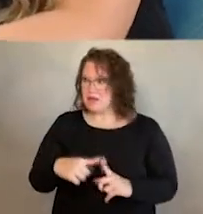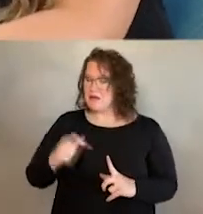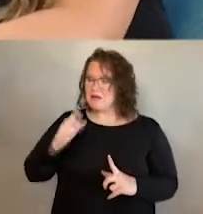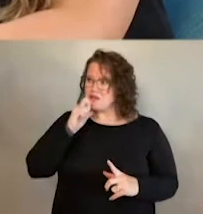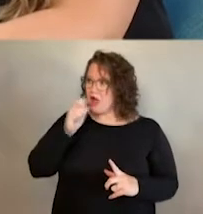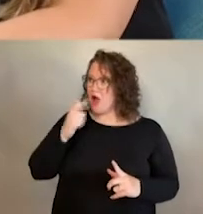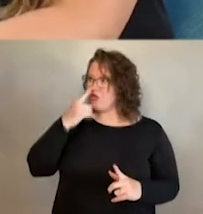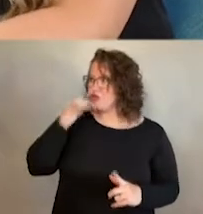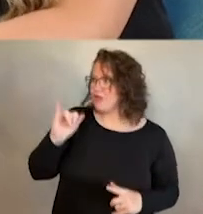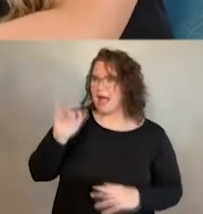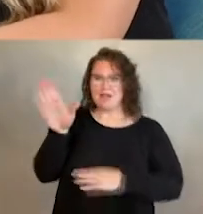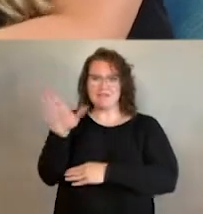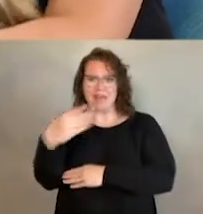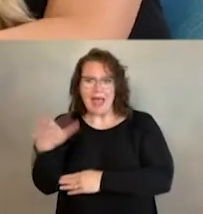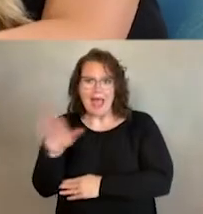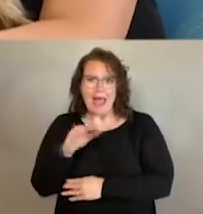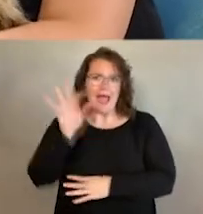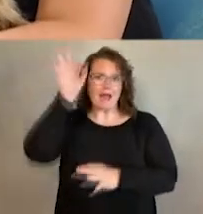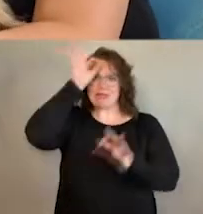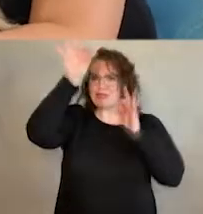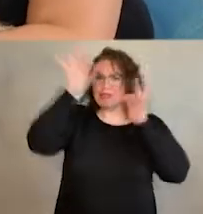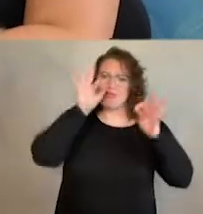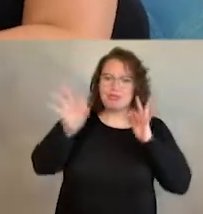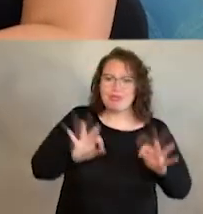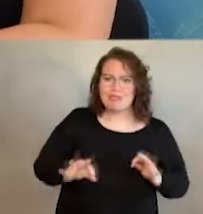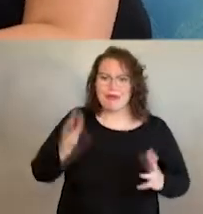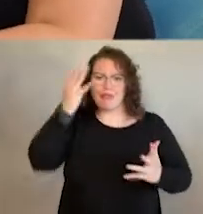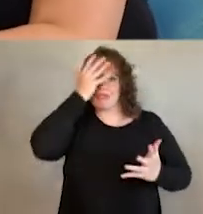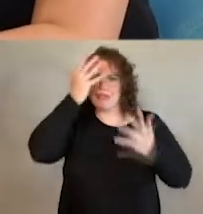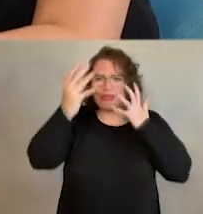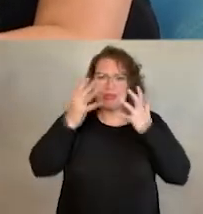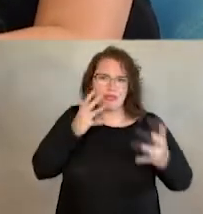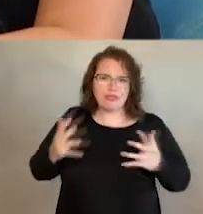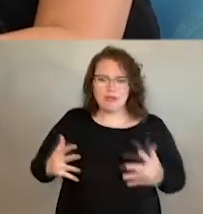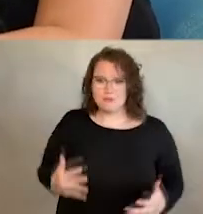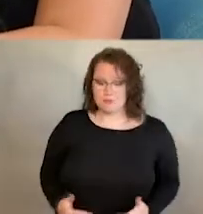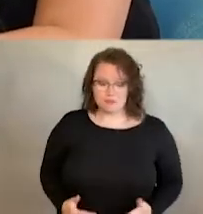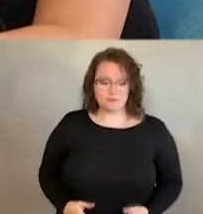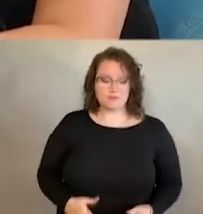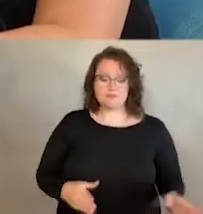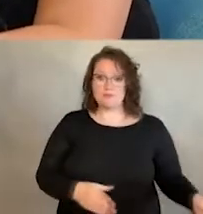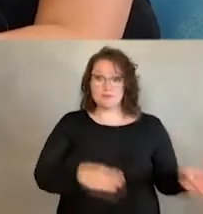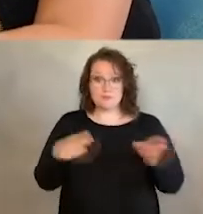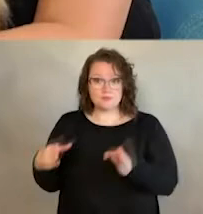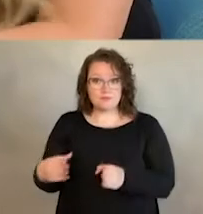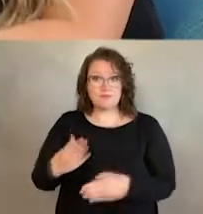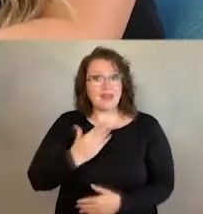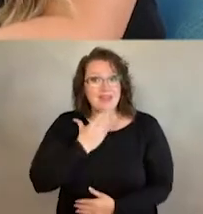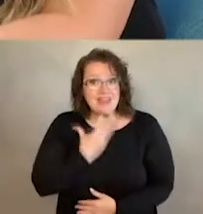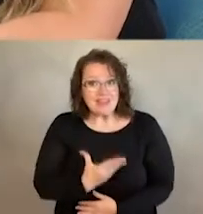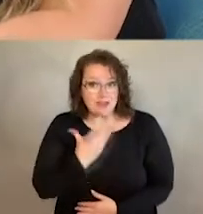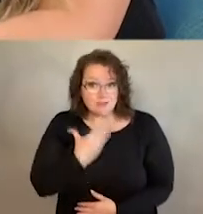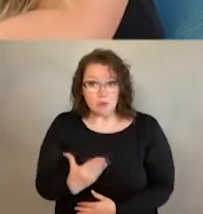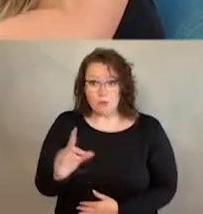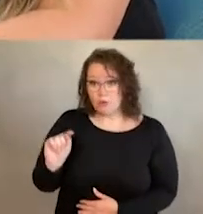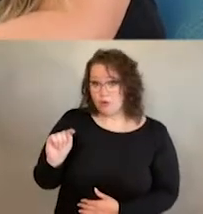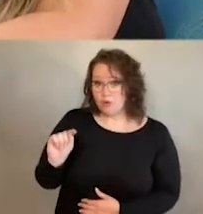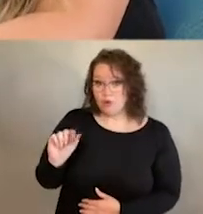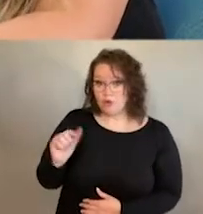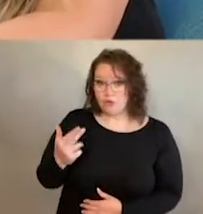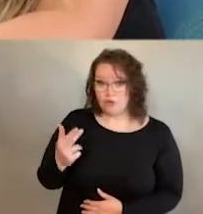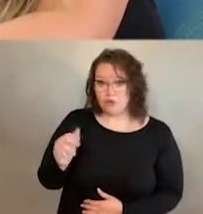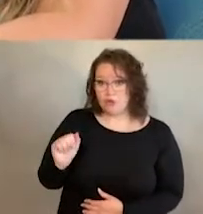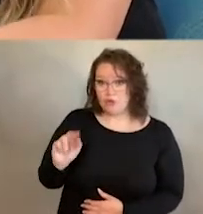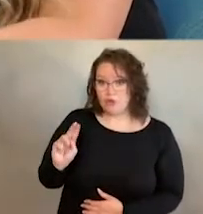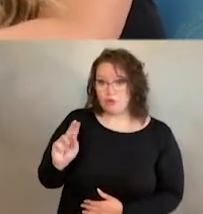turning into a flag. And she was thankful that she could be